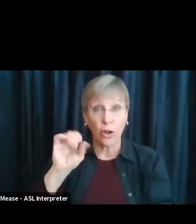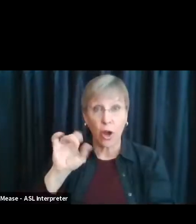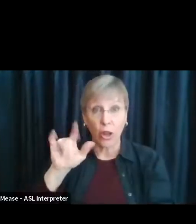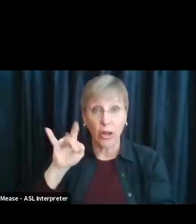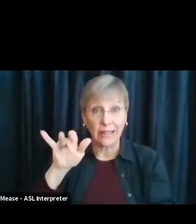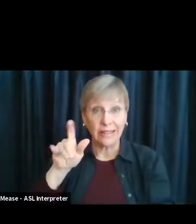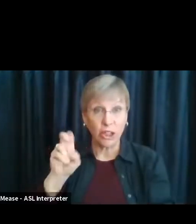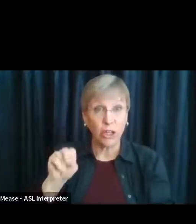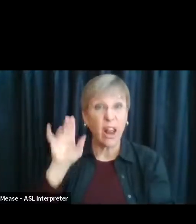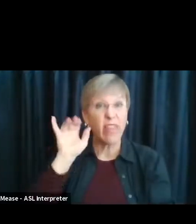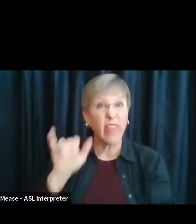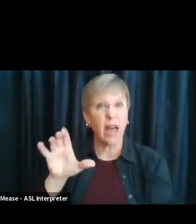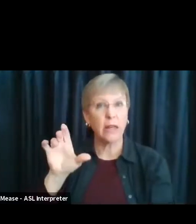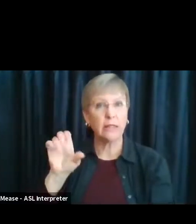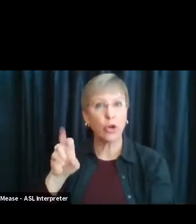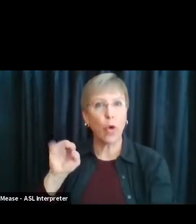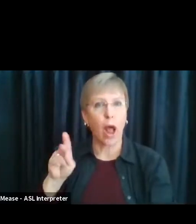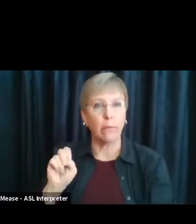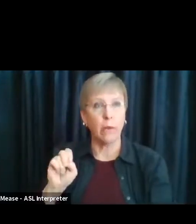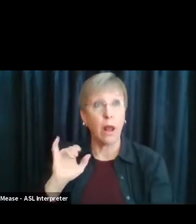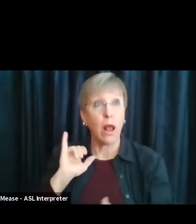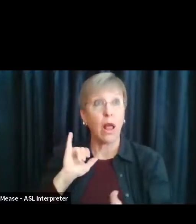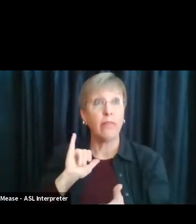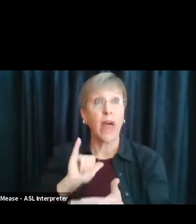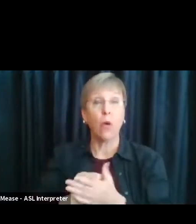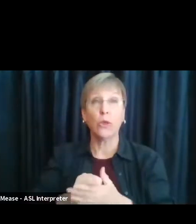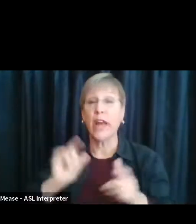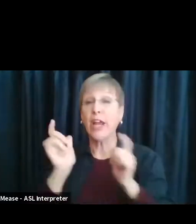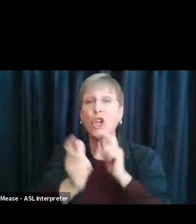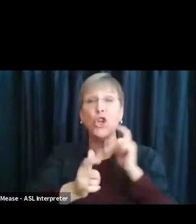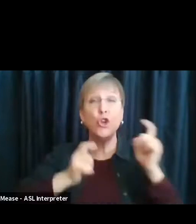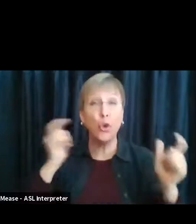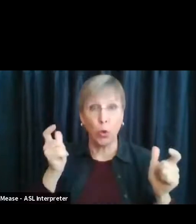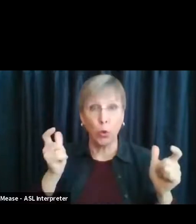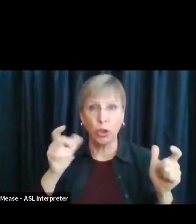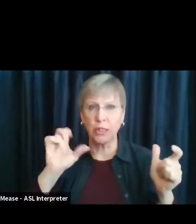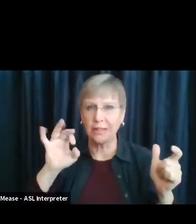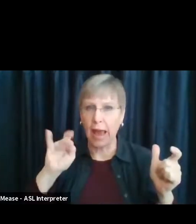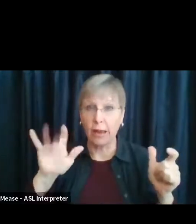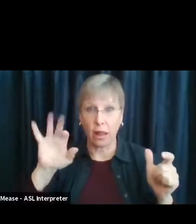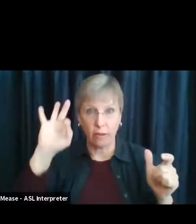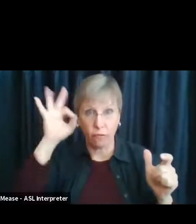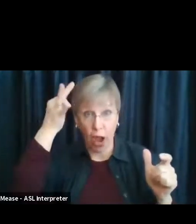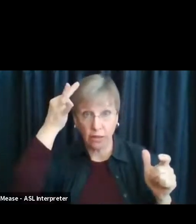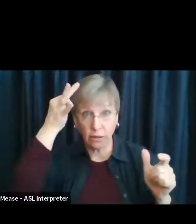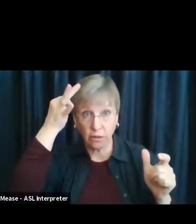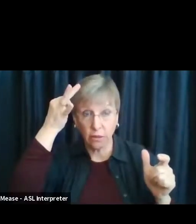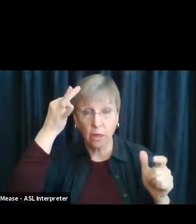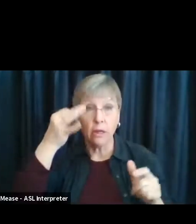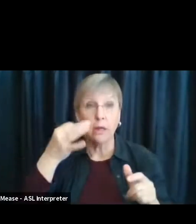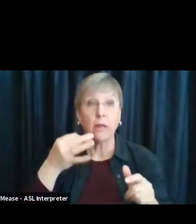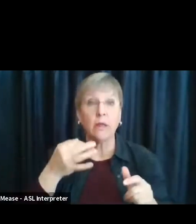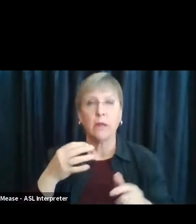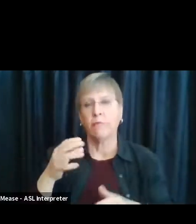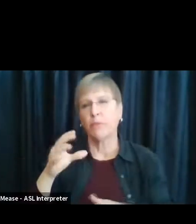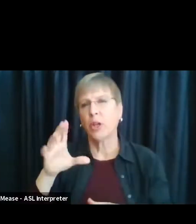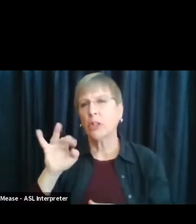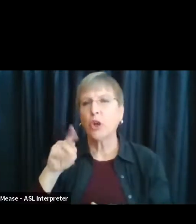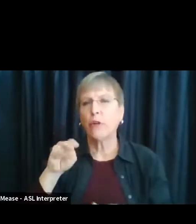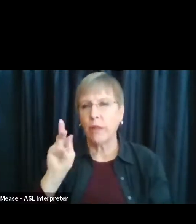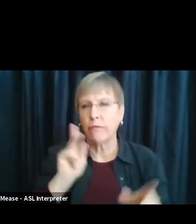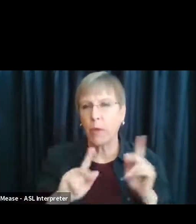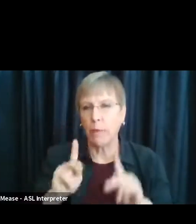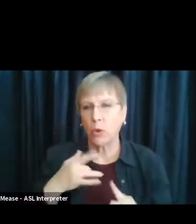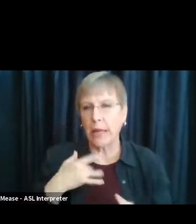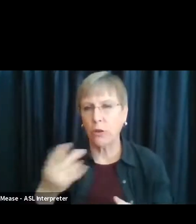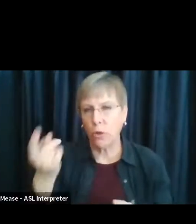crime, which was a major scandal in France, where people, conservative people, tend